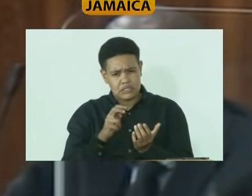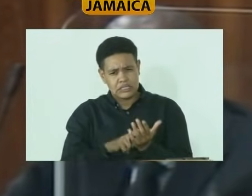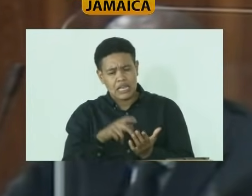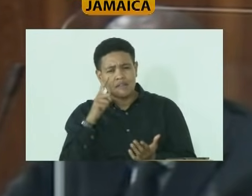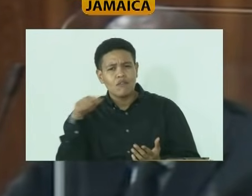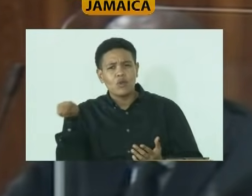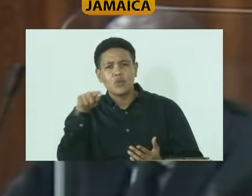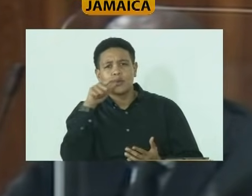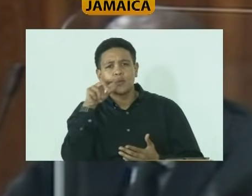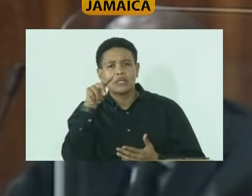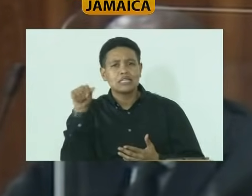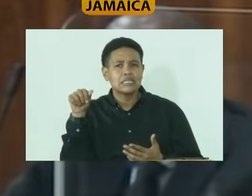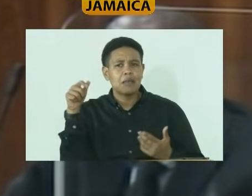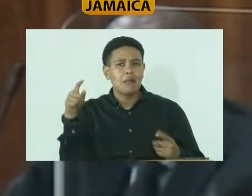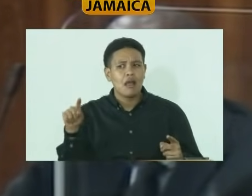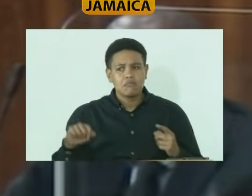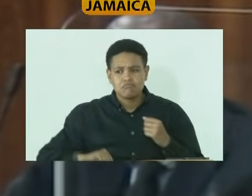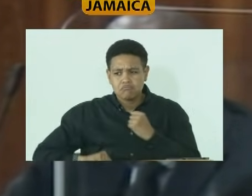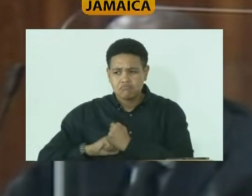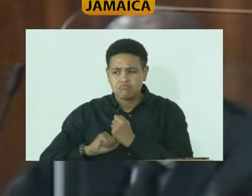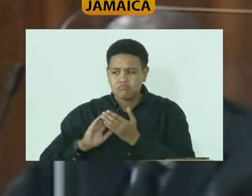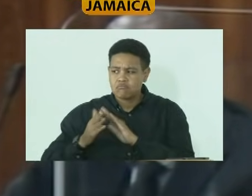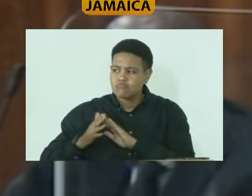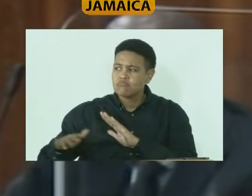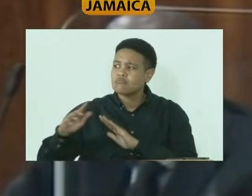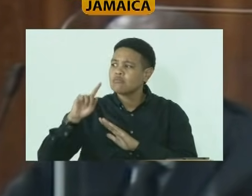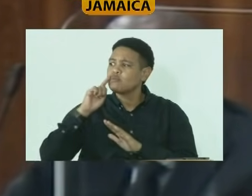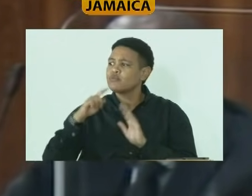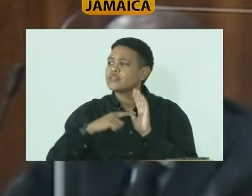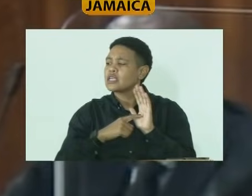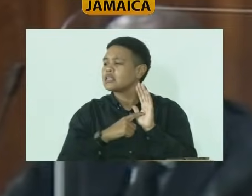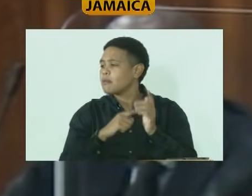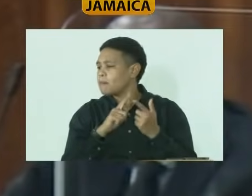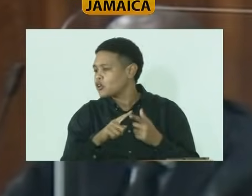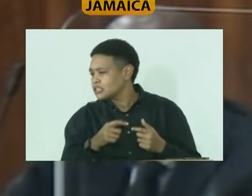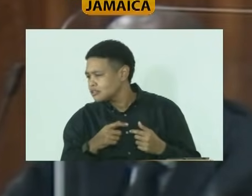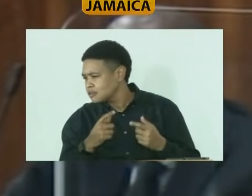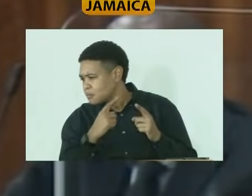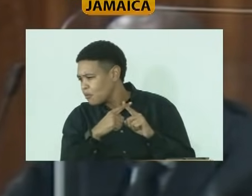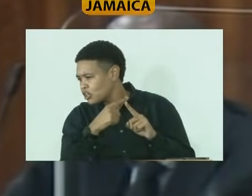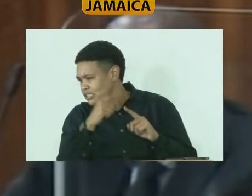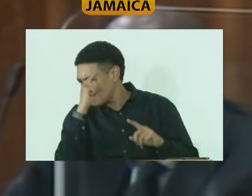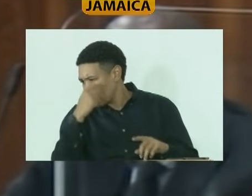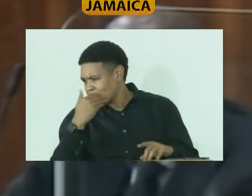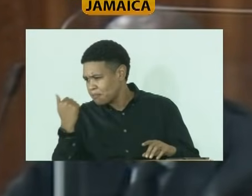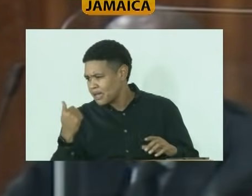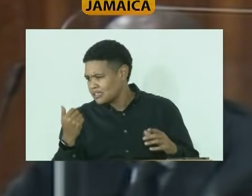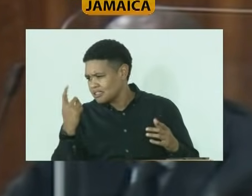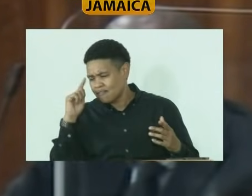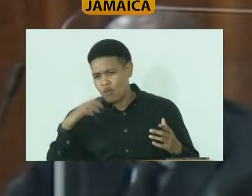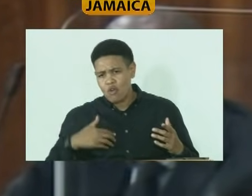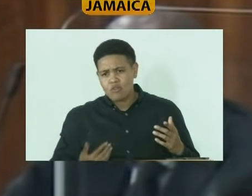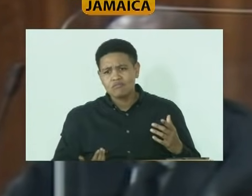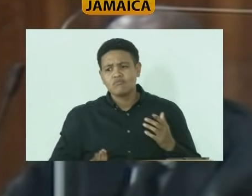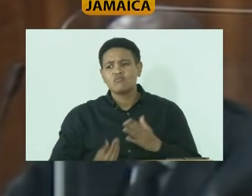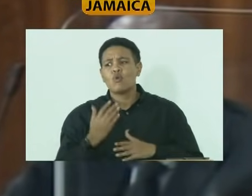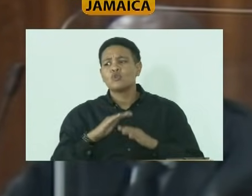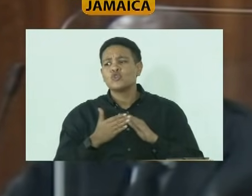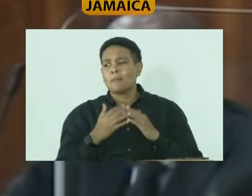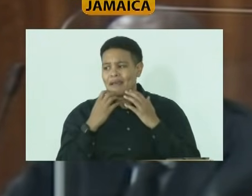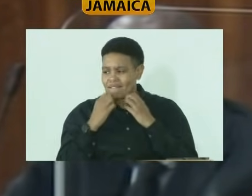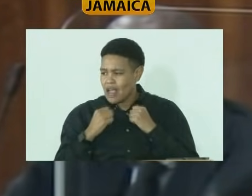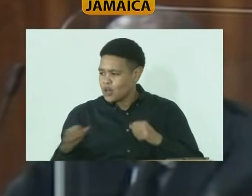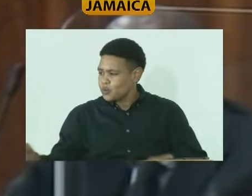and infirm, and also to be an exemplar and repository of the very best of our homegrown Jamaican values.